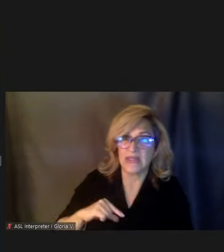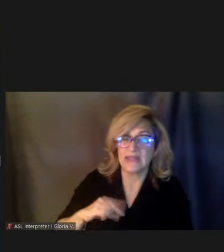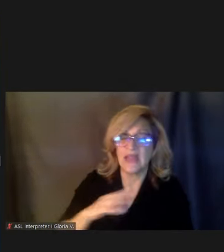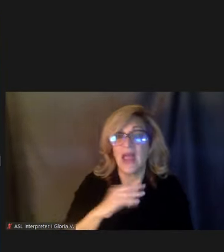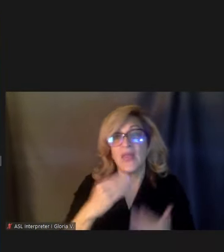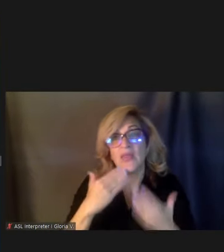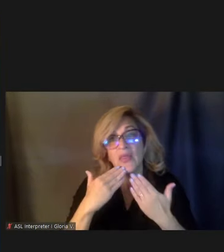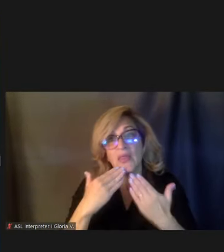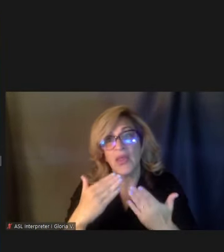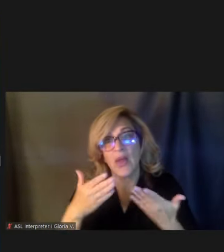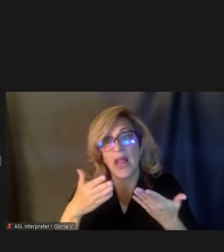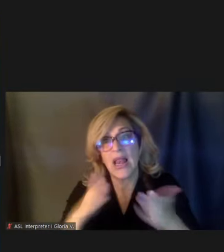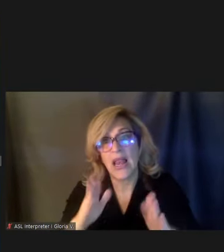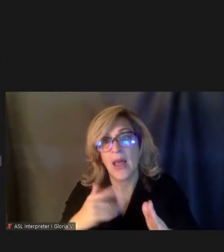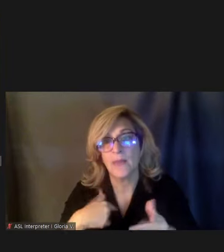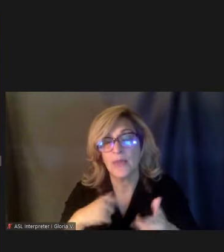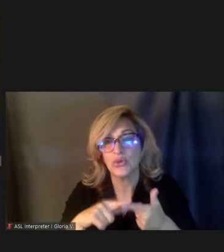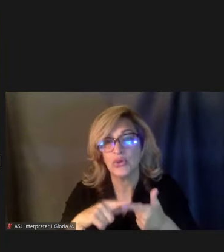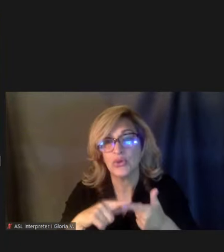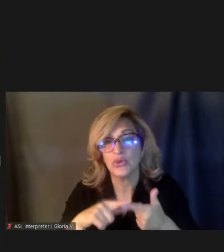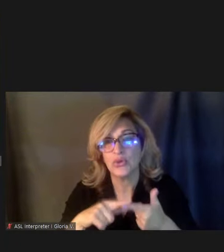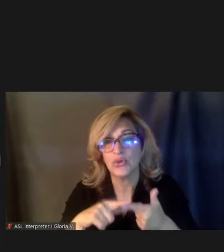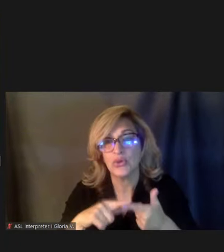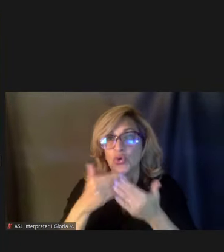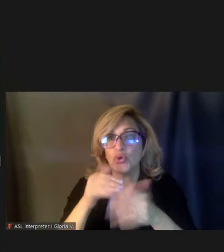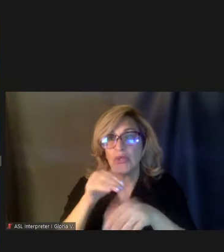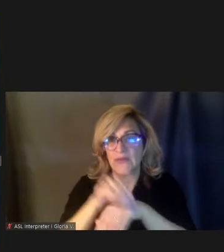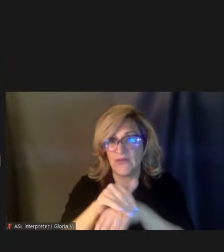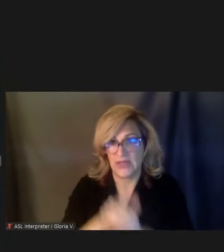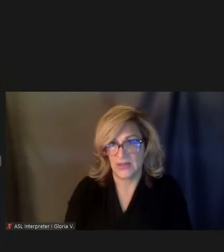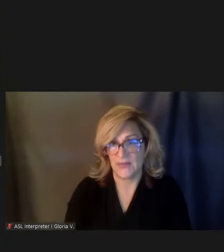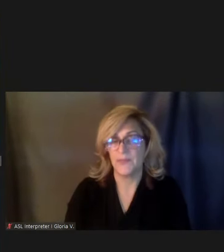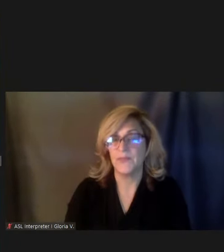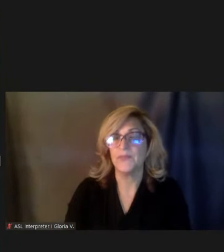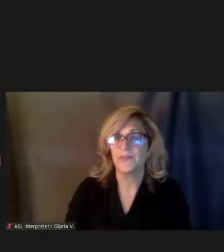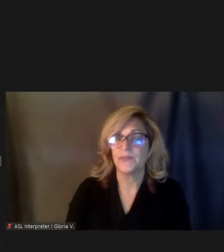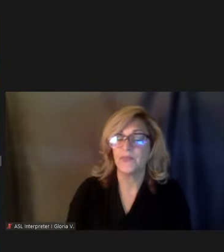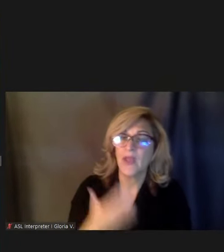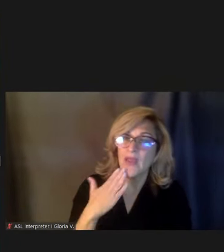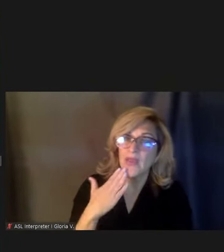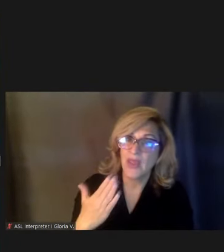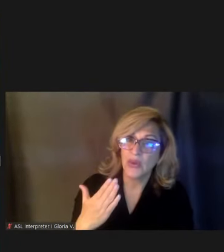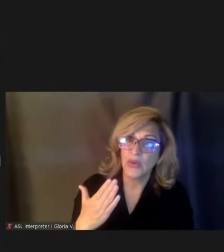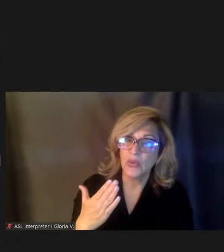you for allowing me to speak. Good evening. Thank you.